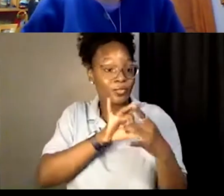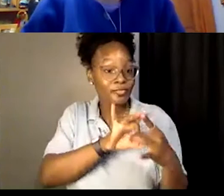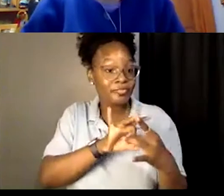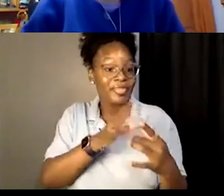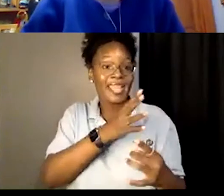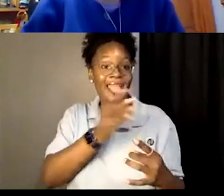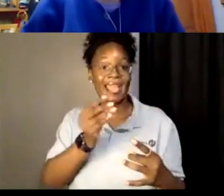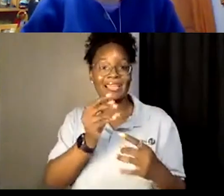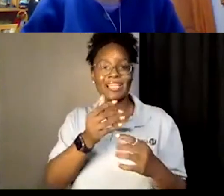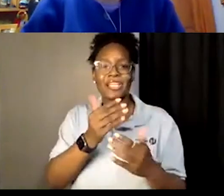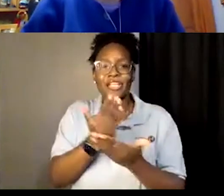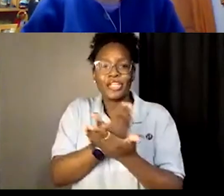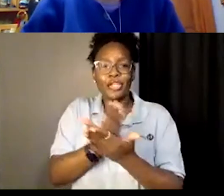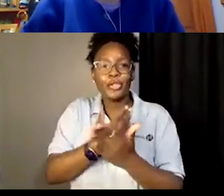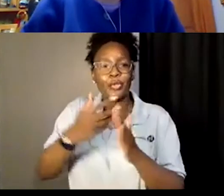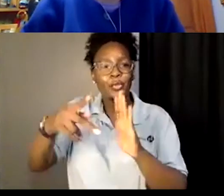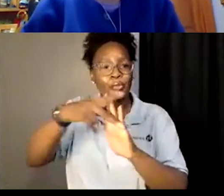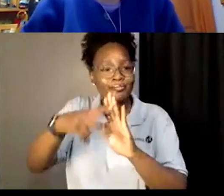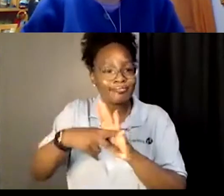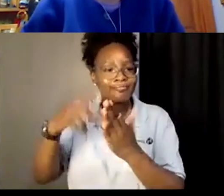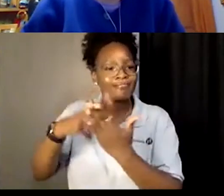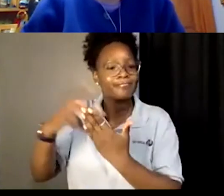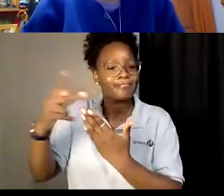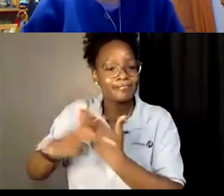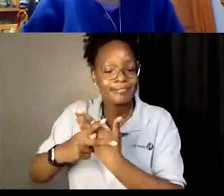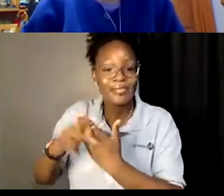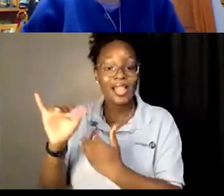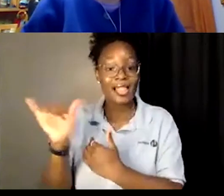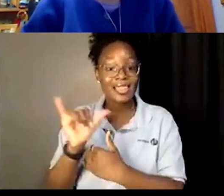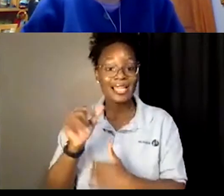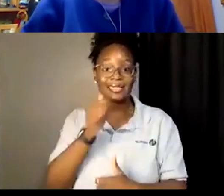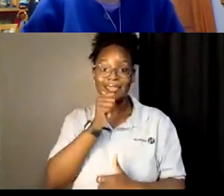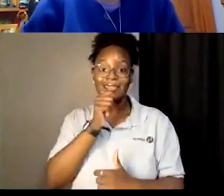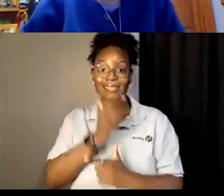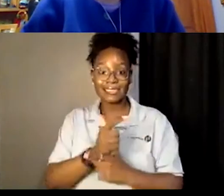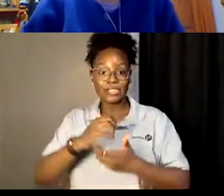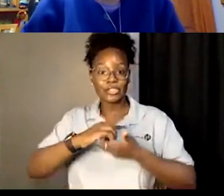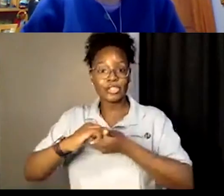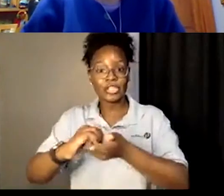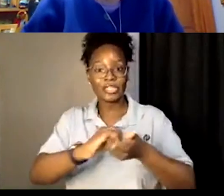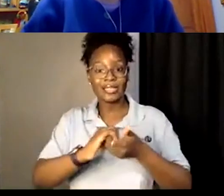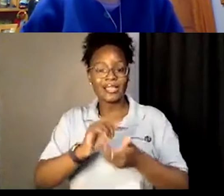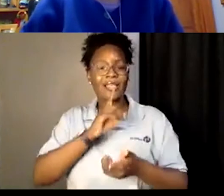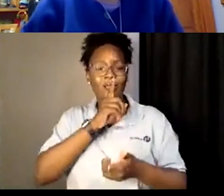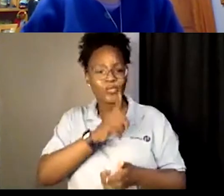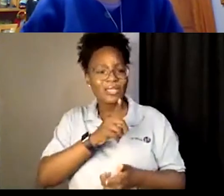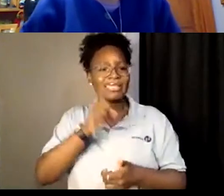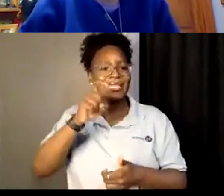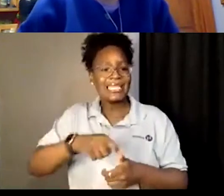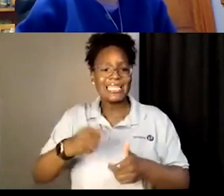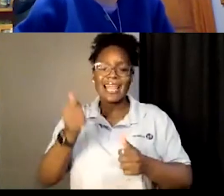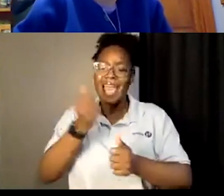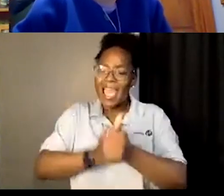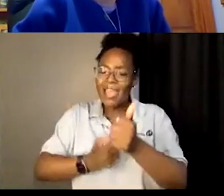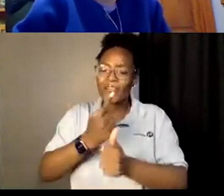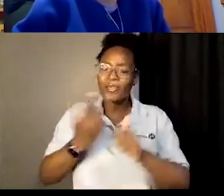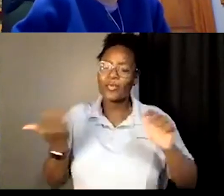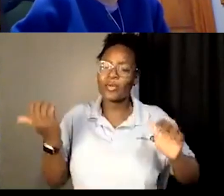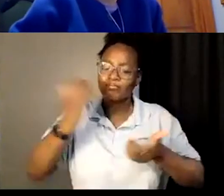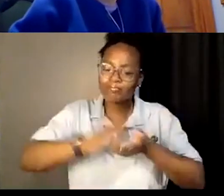different initiatives, just like the sisterhood. It takes all of us. It truly takes all of us doing our own work